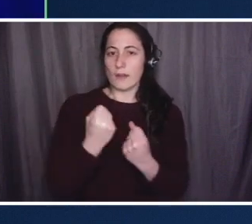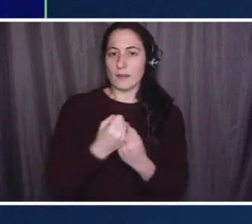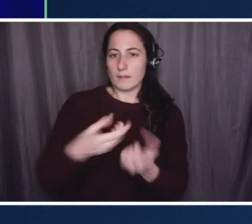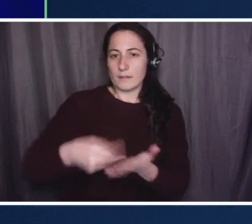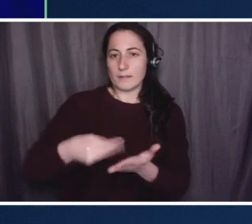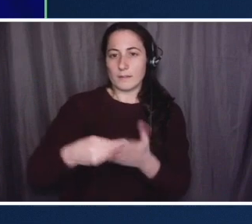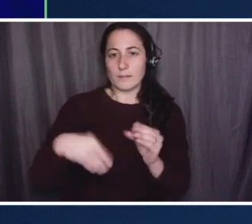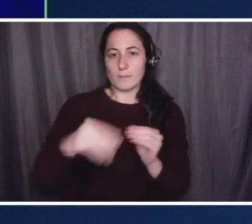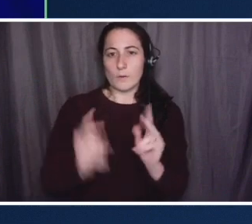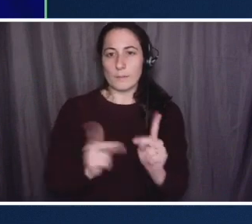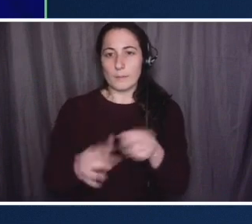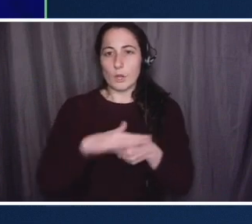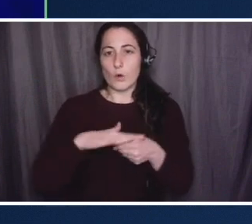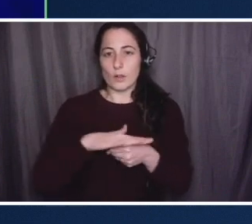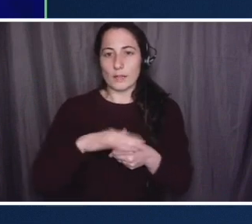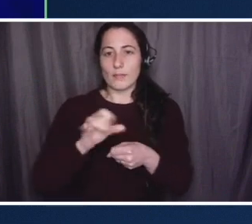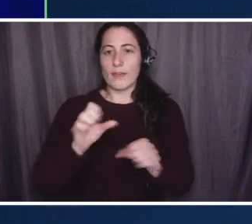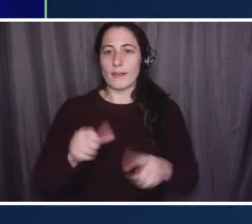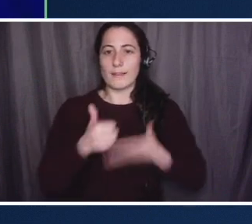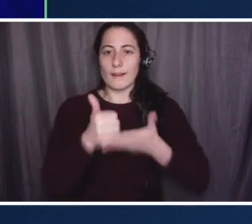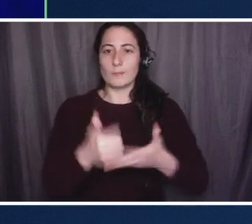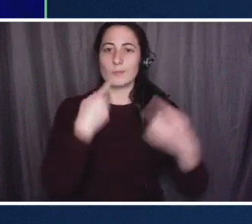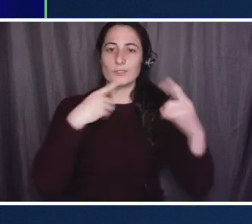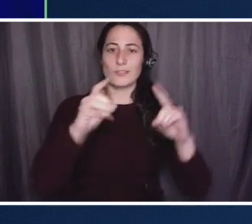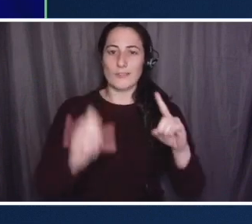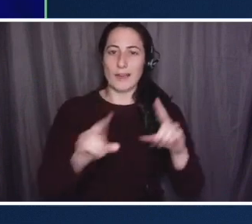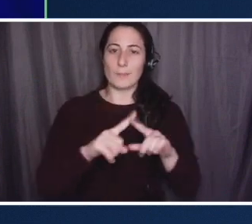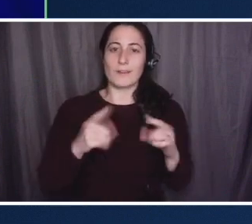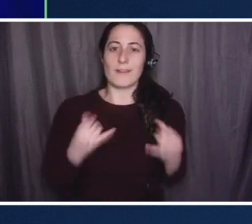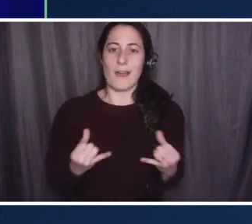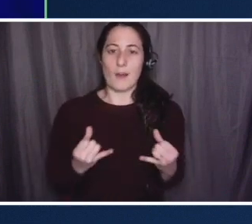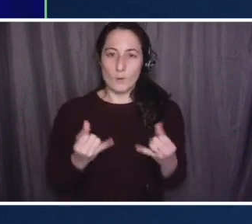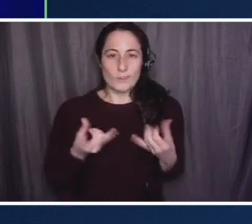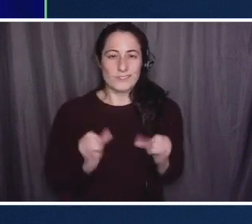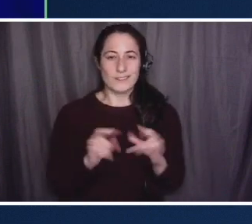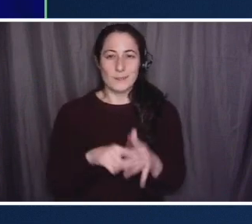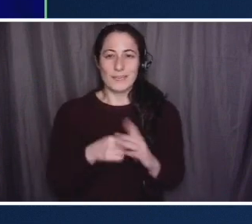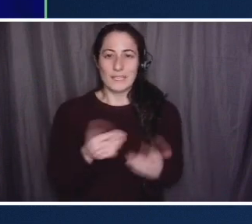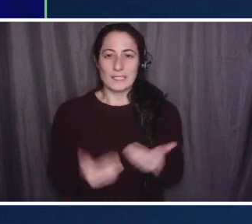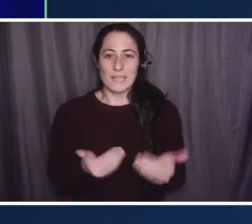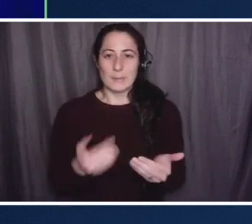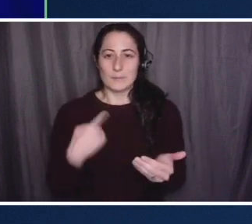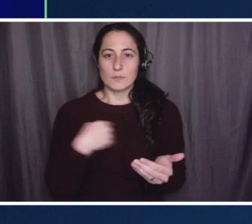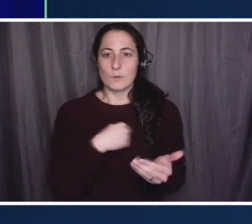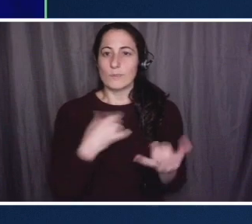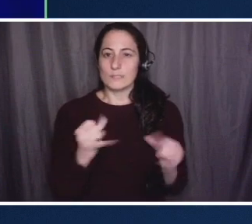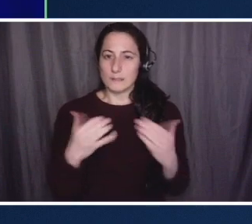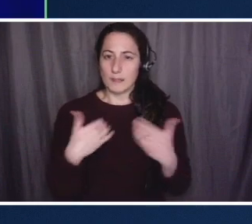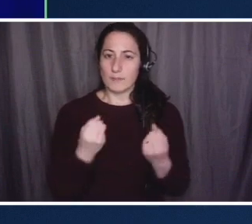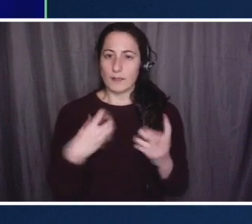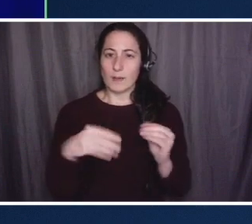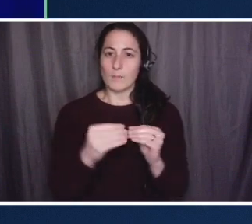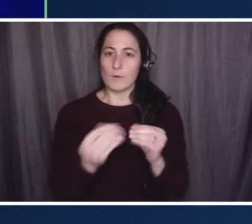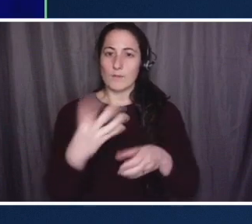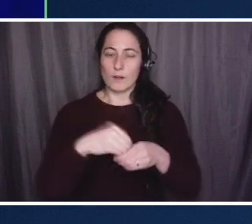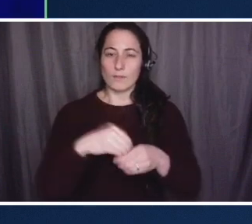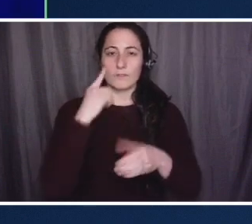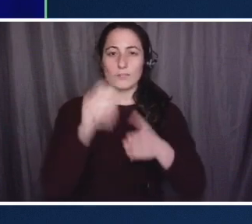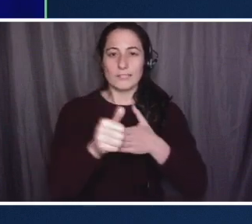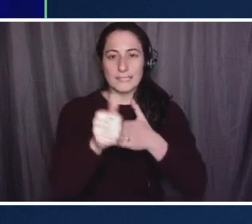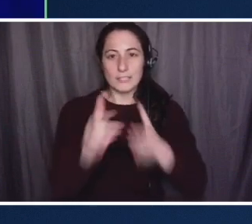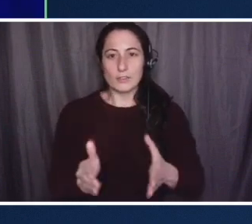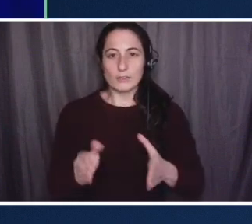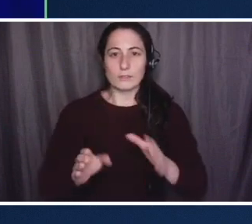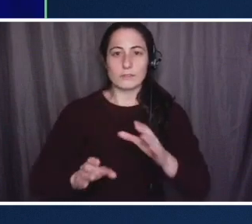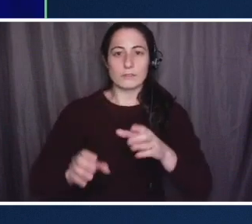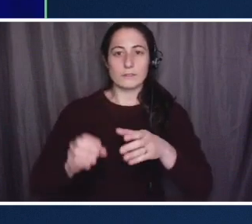closer to where we get to. But it's the beginning. We have a lot more work to do, right? And I think for leaders in development, who are many of you are sitting in this room, we